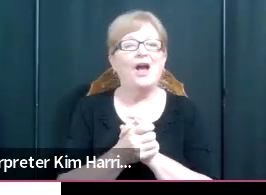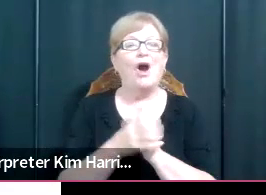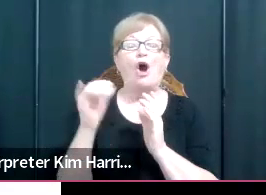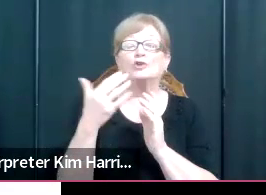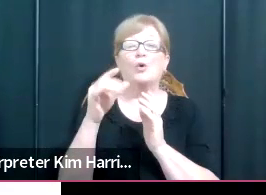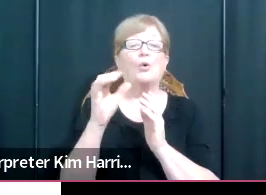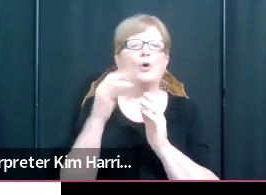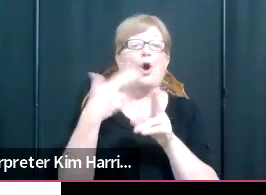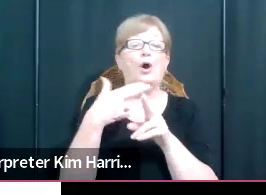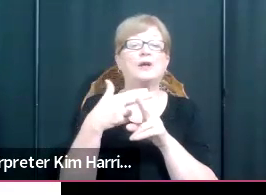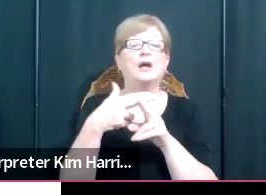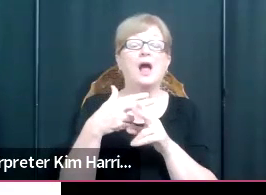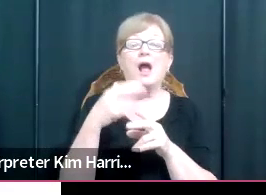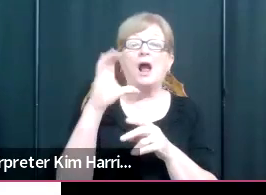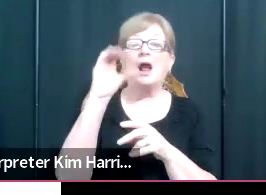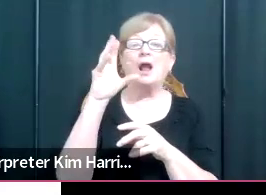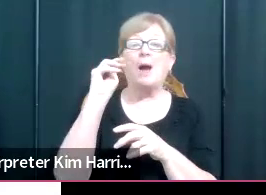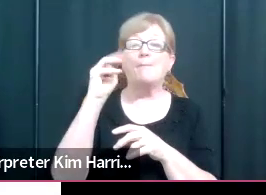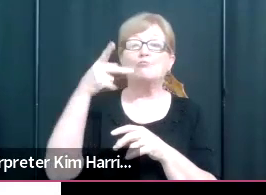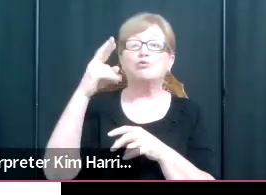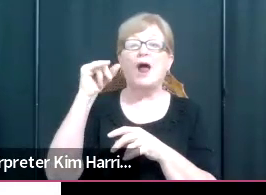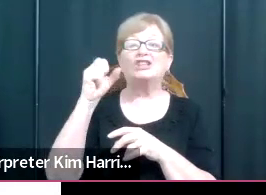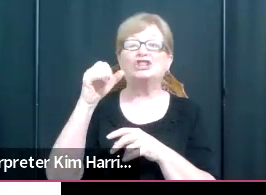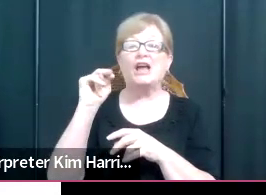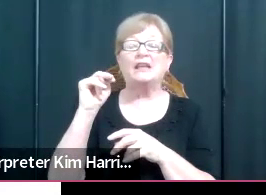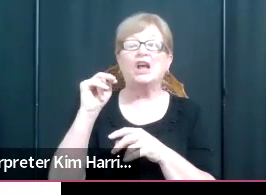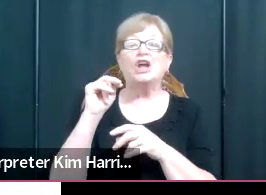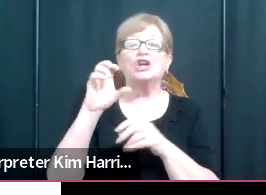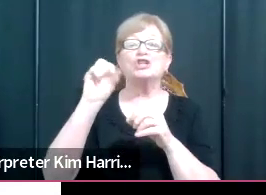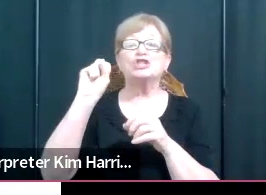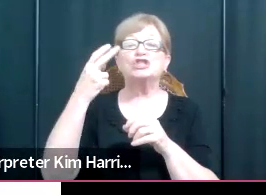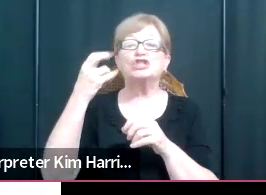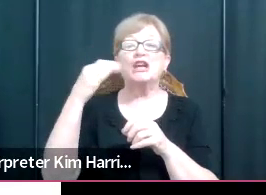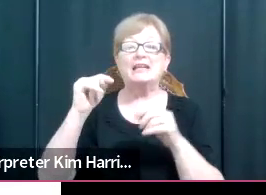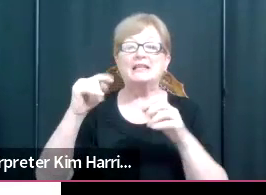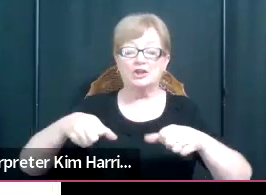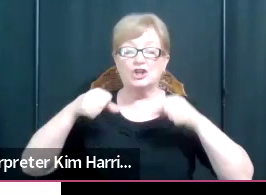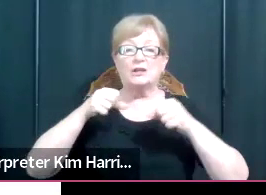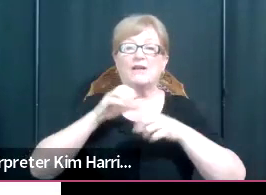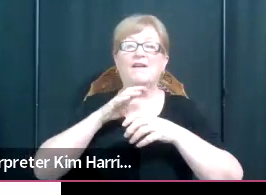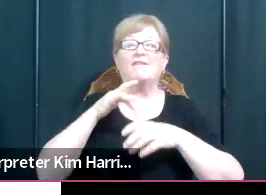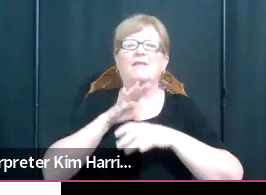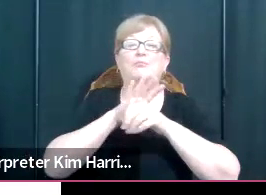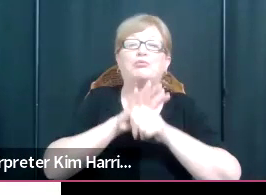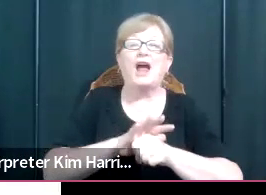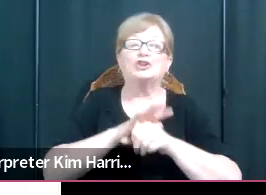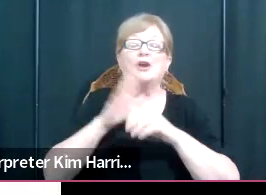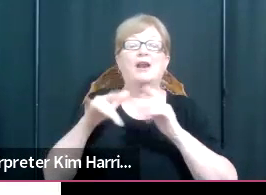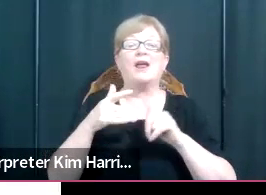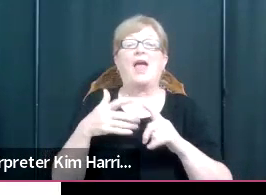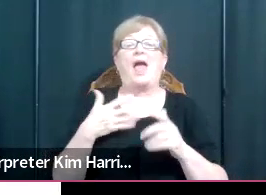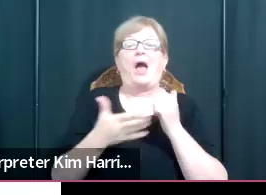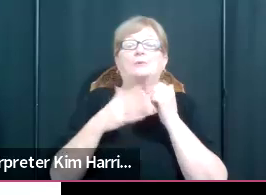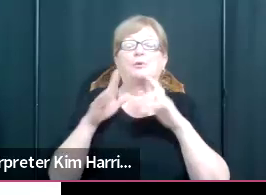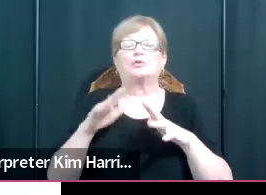sheets can be helpful. They're a tighter sheet that gives off deep pressure and can help settle if somebody needs